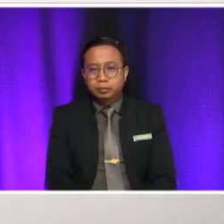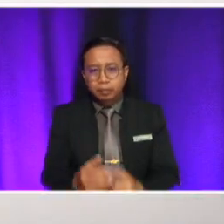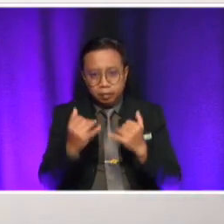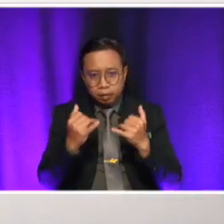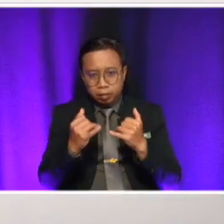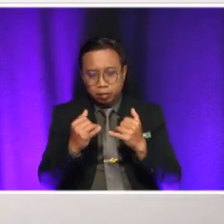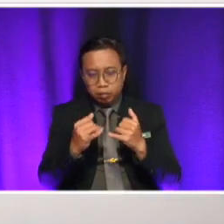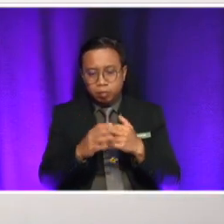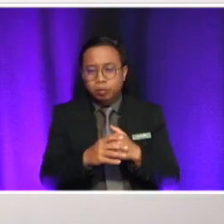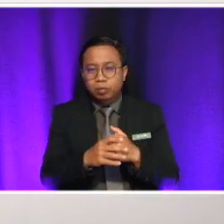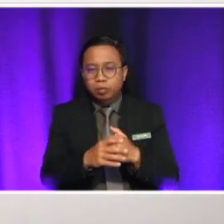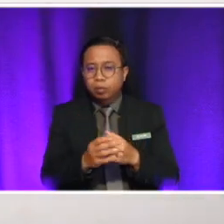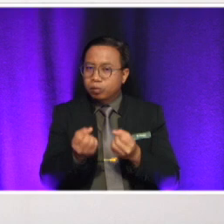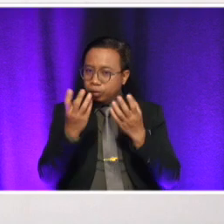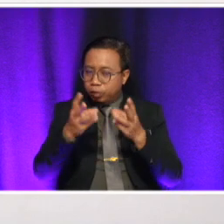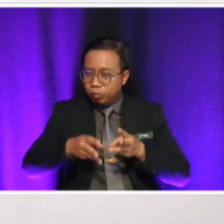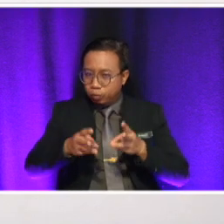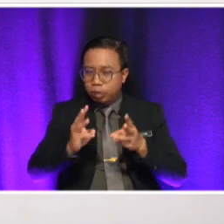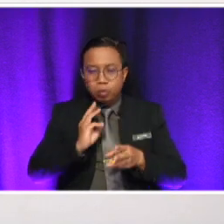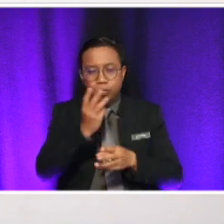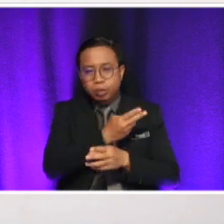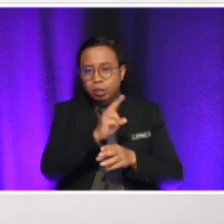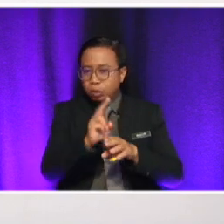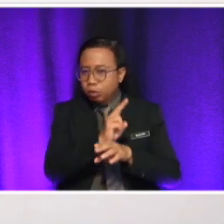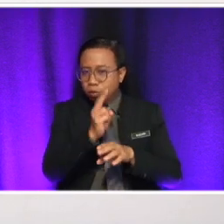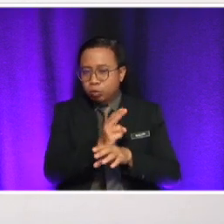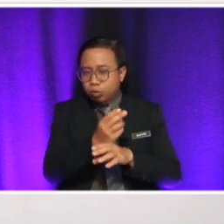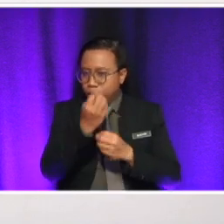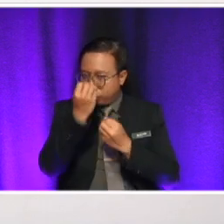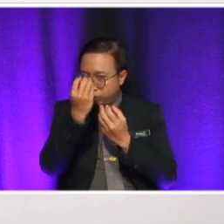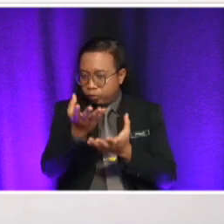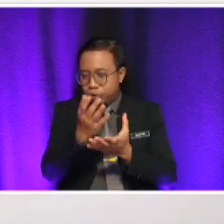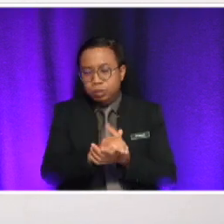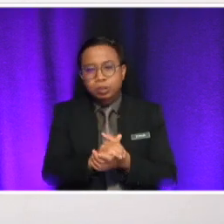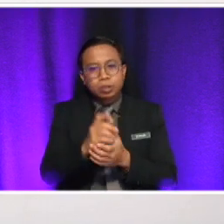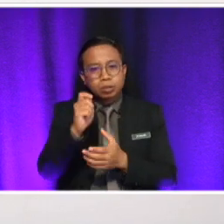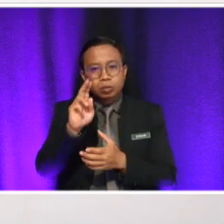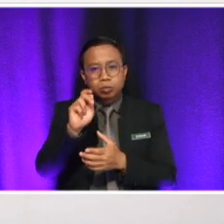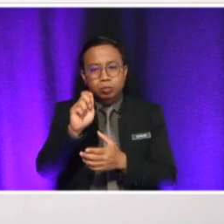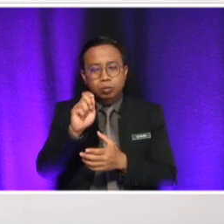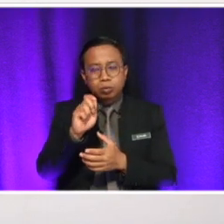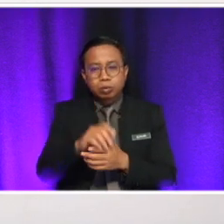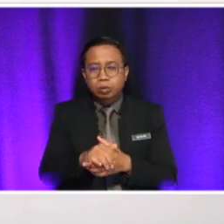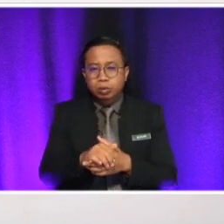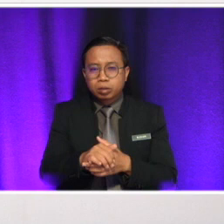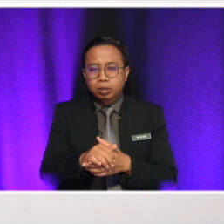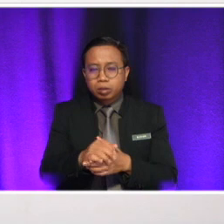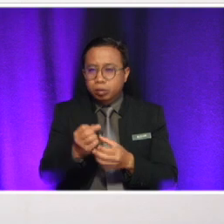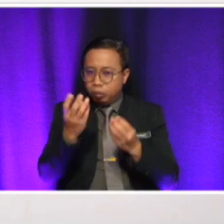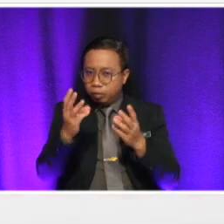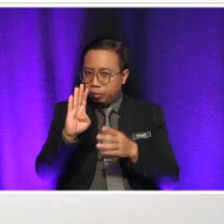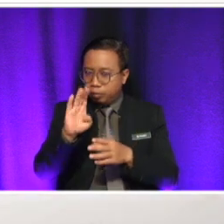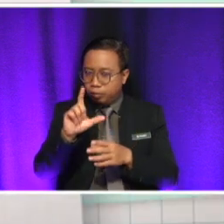Nowadays, there are numerous ways people get their news and information, such as Instagram, Twitter, blogs, which is way more